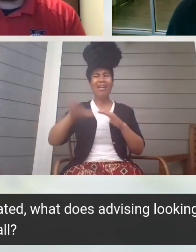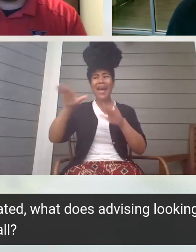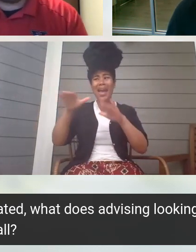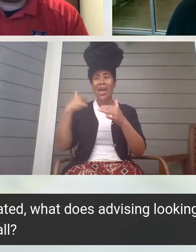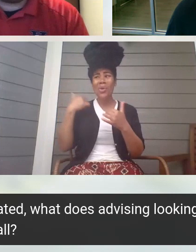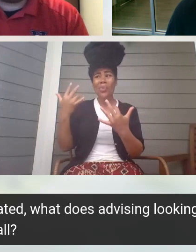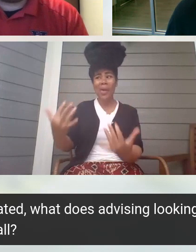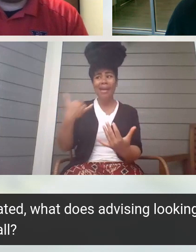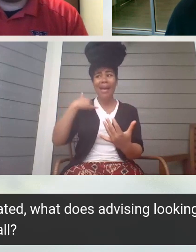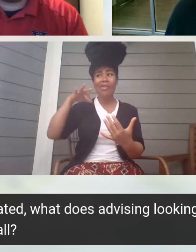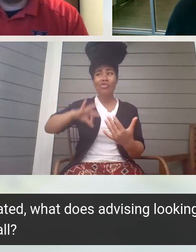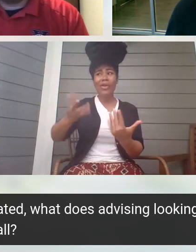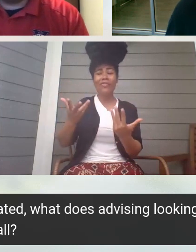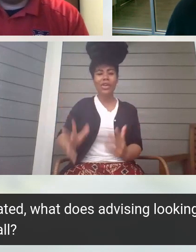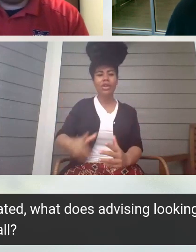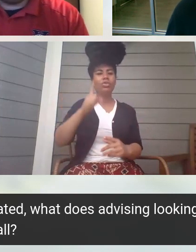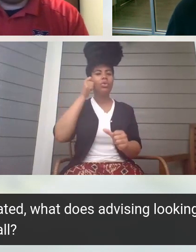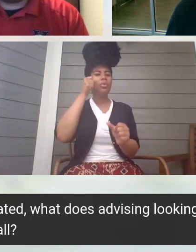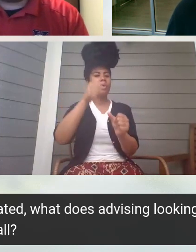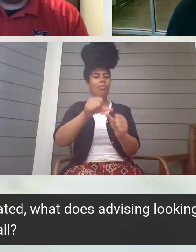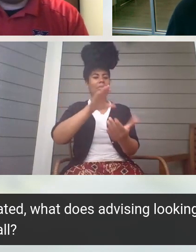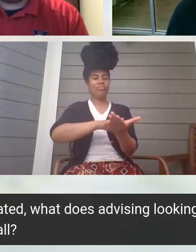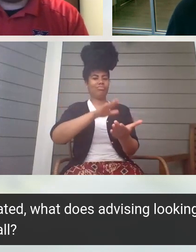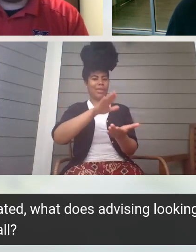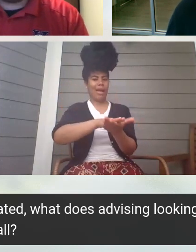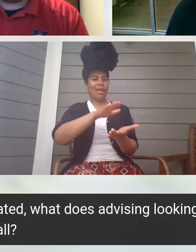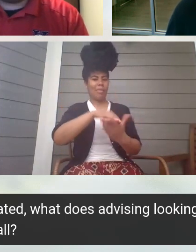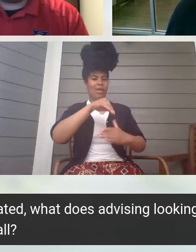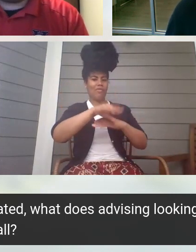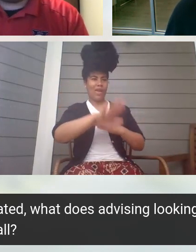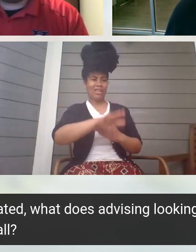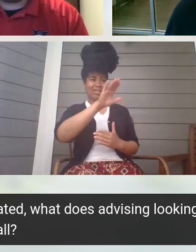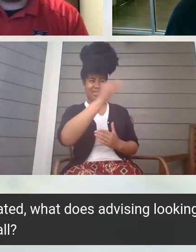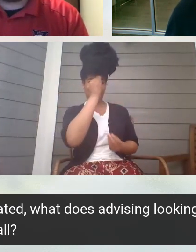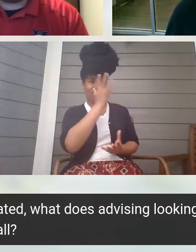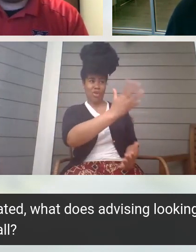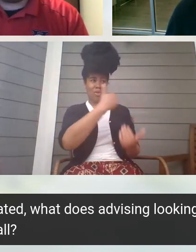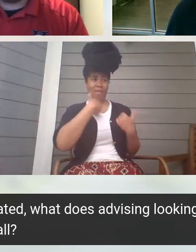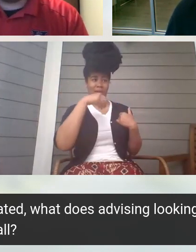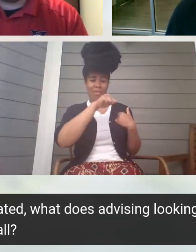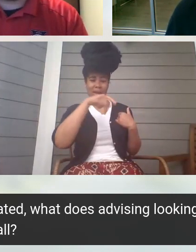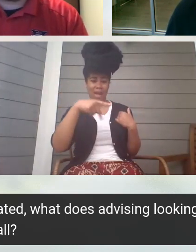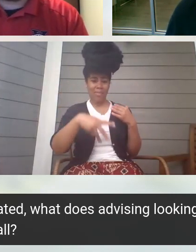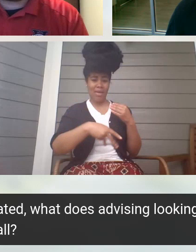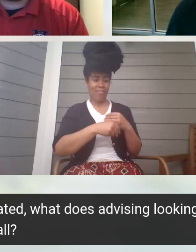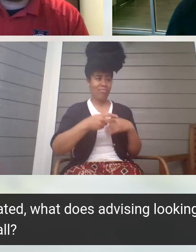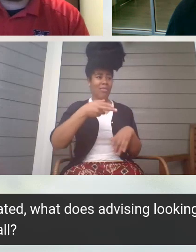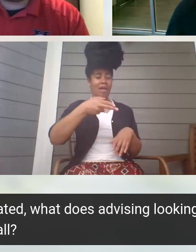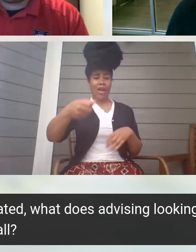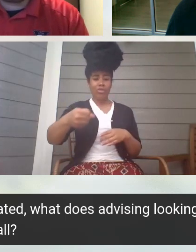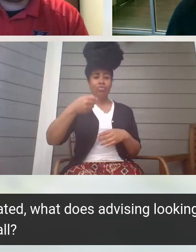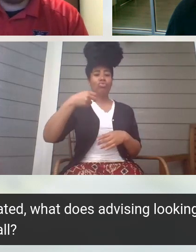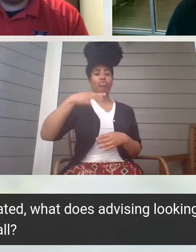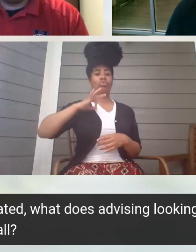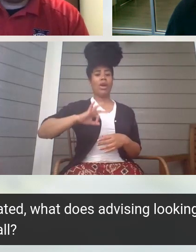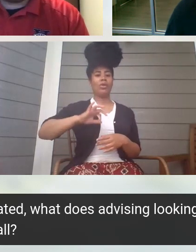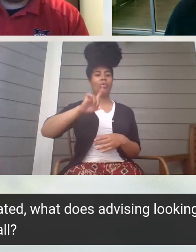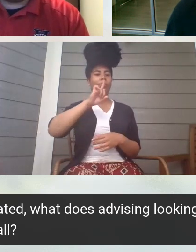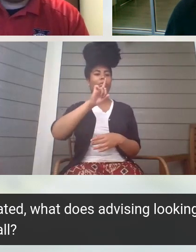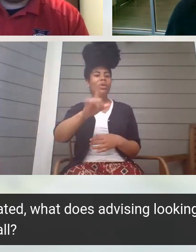happens, again, back to the academic advisor to check in and make sure that everything is straight. We'd much rather have the question